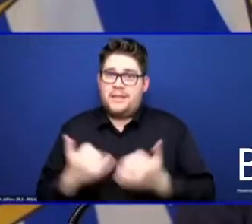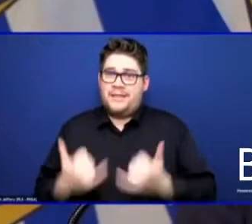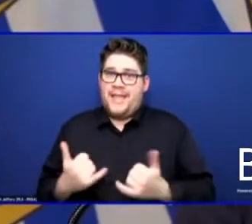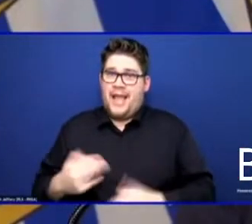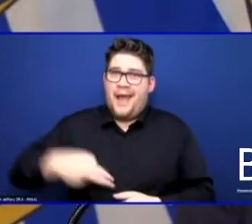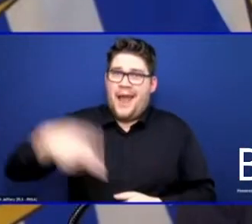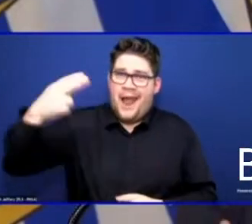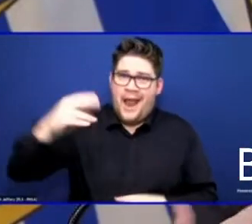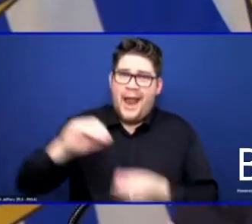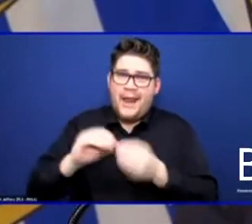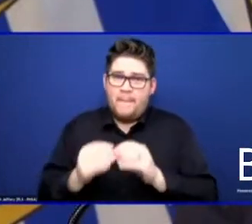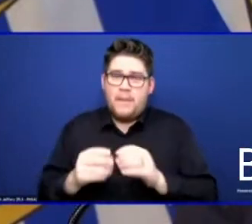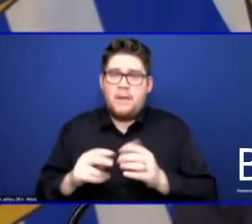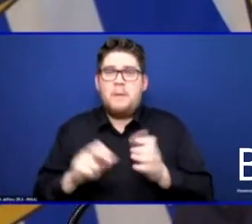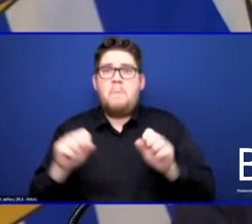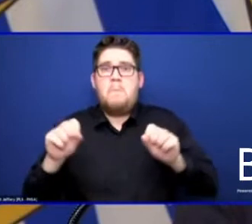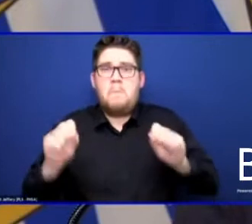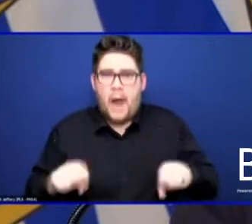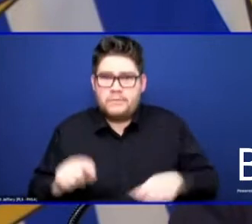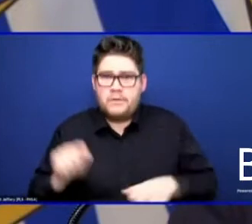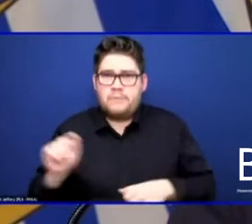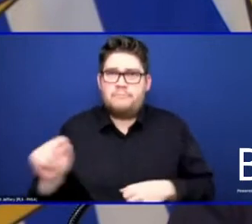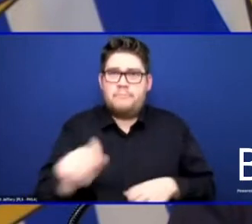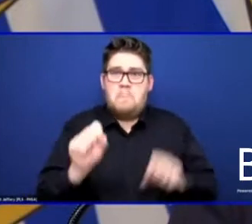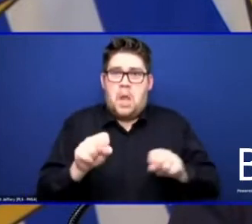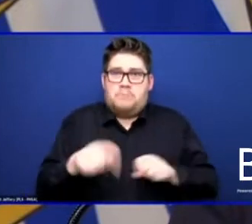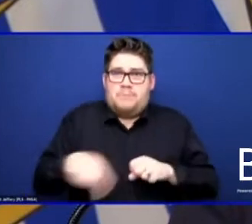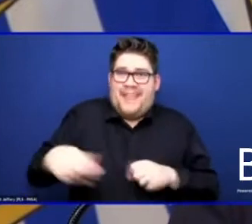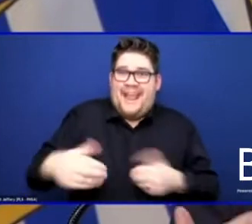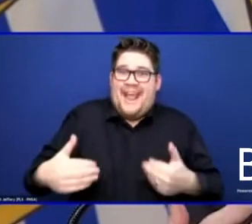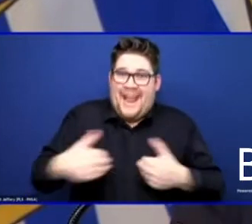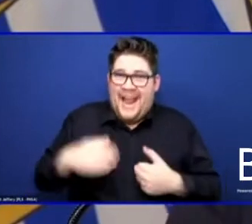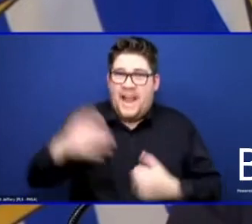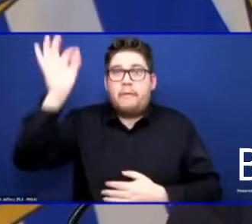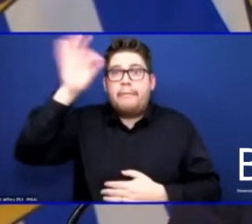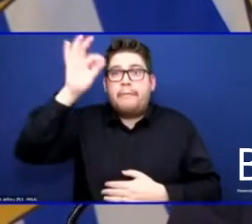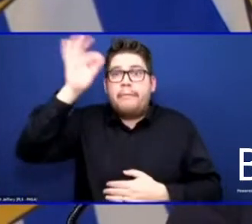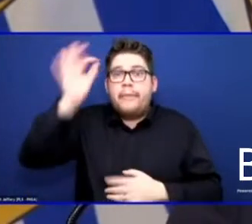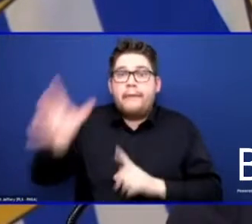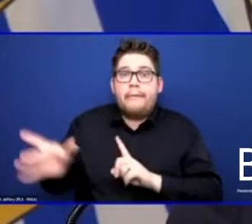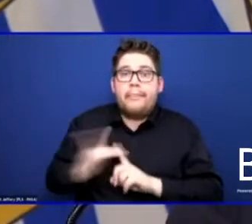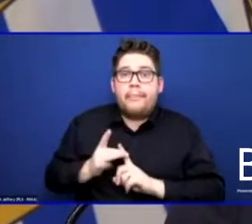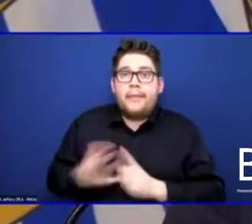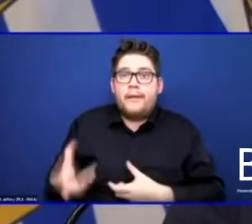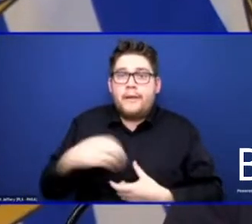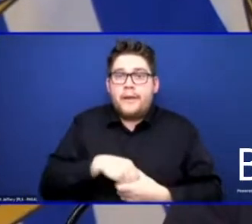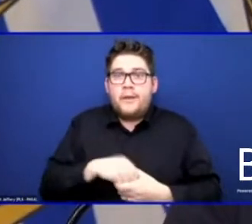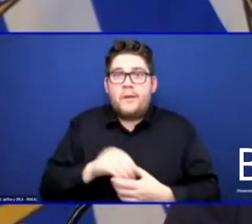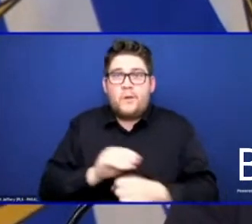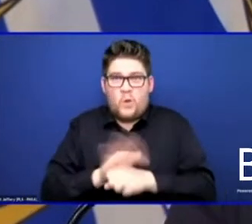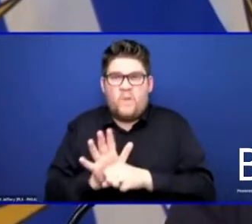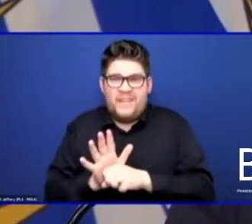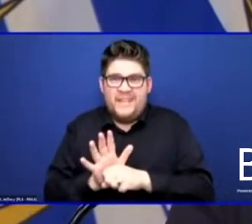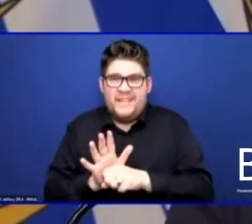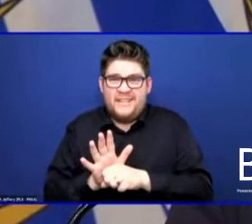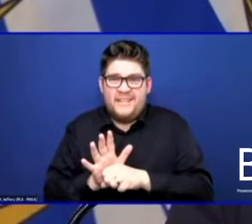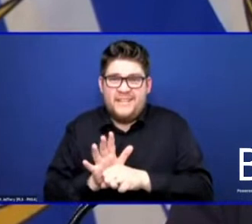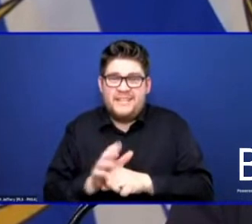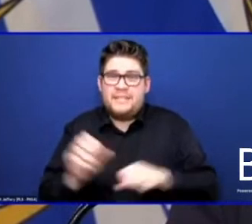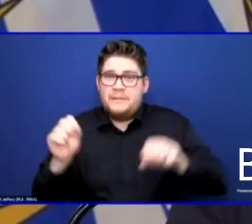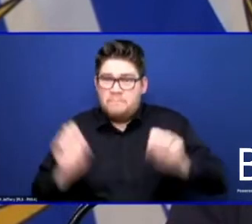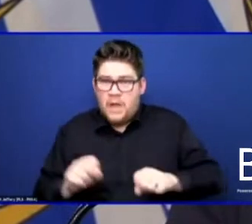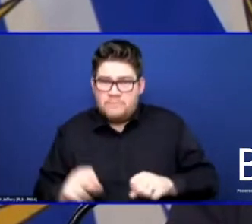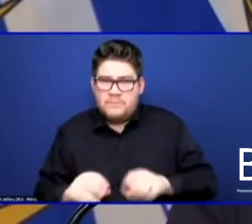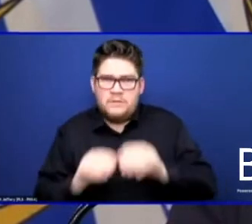connections, has COVID, may not be aware of it, and is potentially infectious. The more people you see,